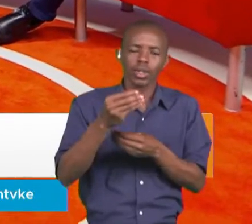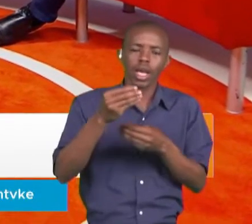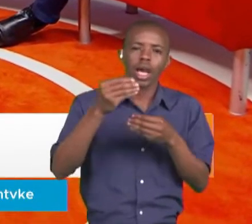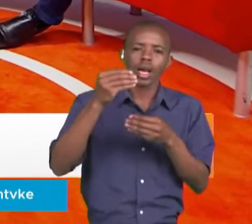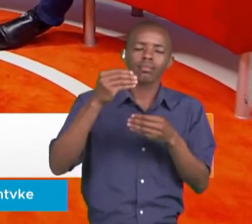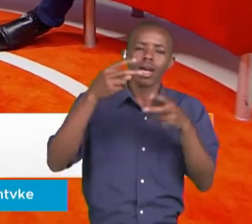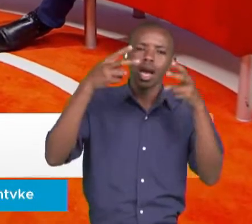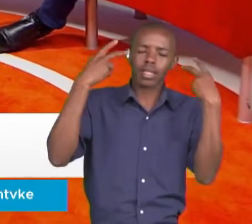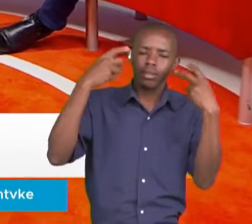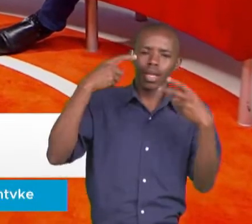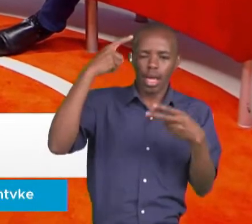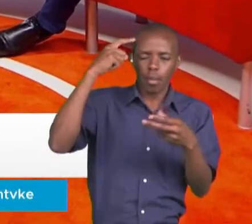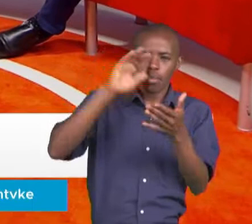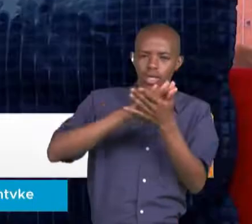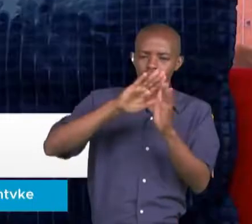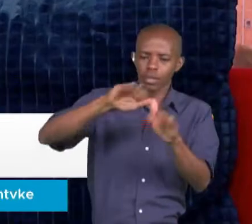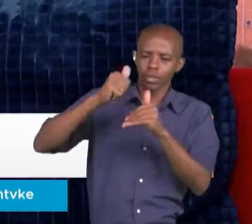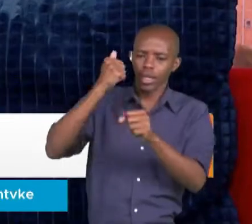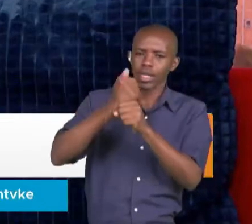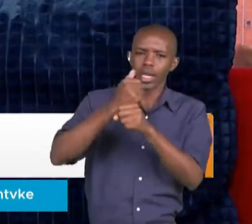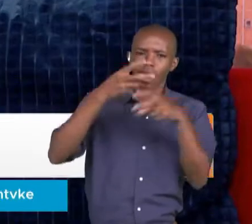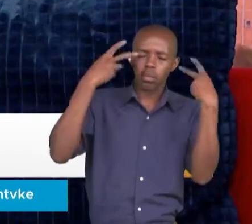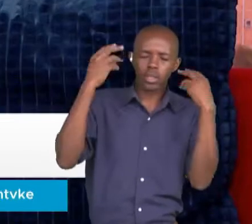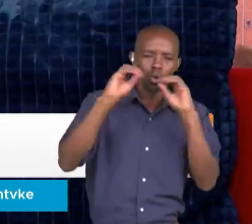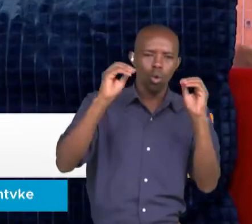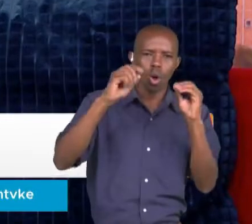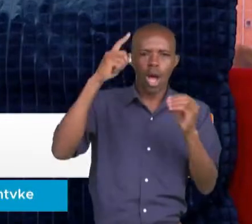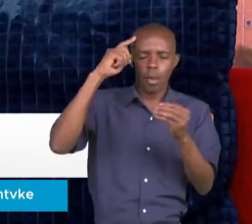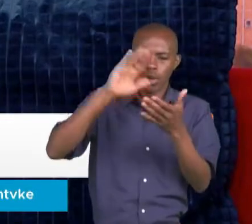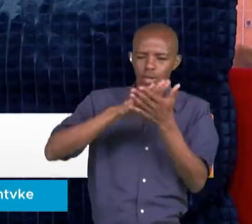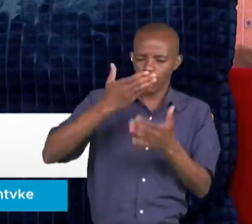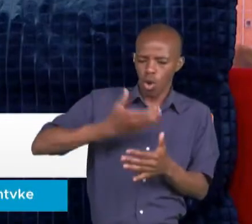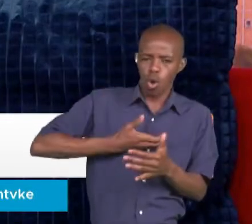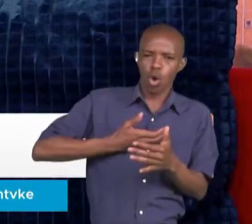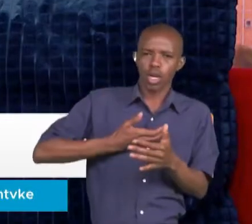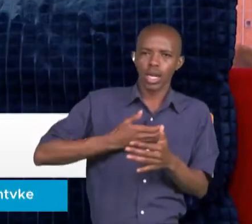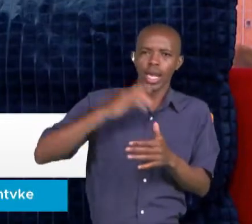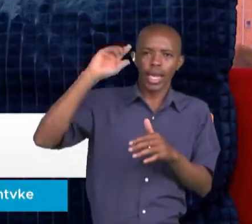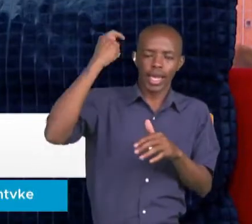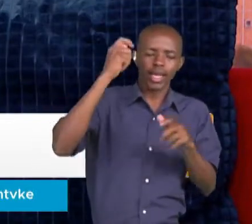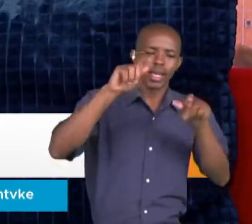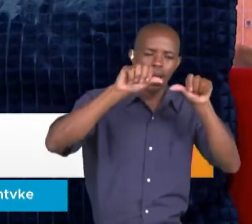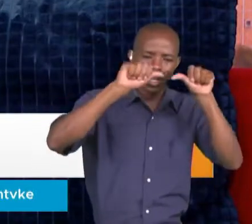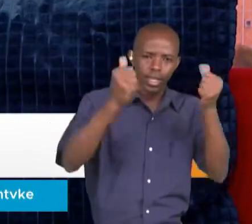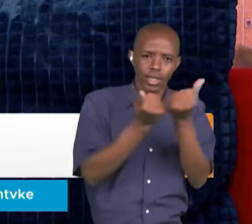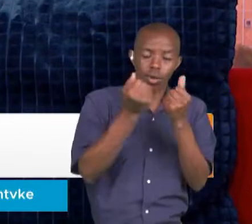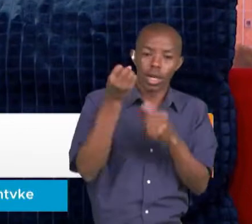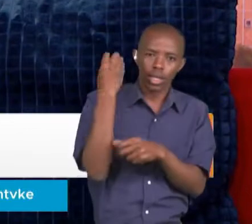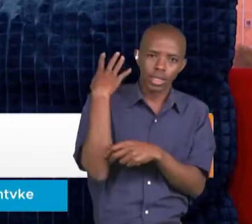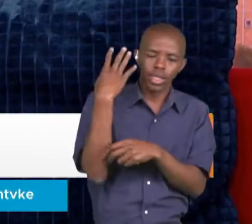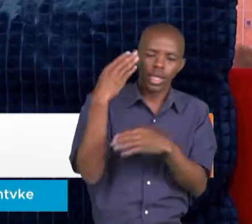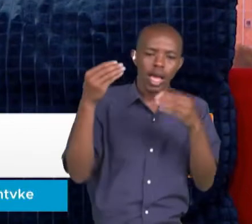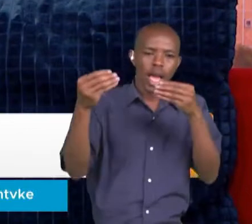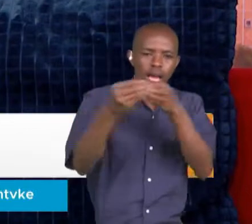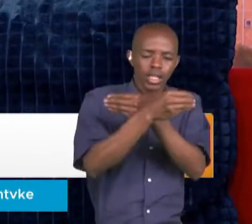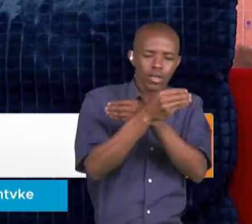Al-Shabaab. I don't believe the abduction was done by Al-Shabaab. Mm-hmm. I believe it is by very own Kenyan insurgents. Okay. You understand? Mm-hmm. In exchange